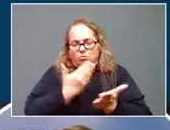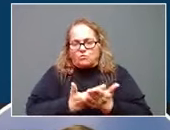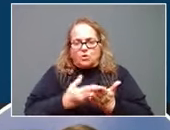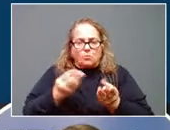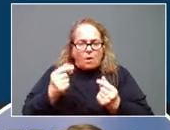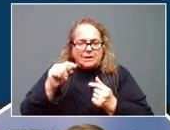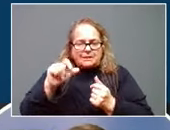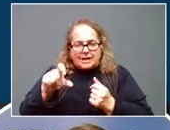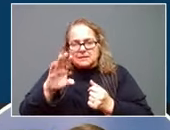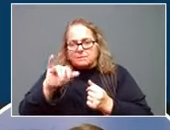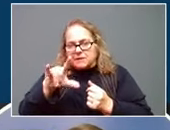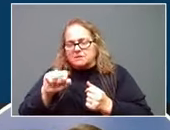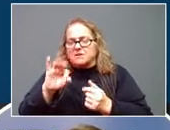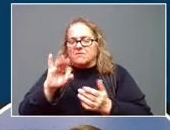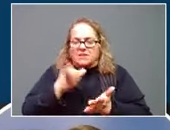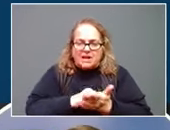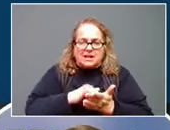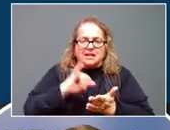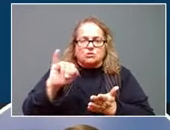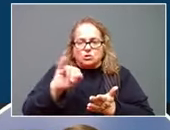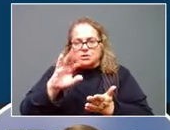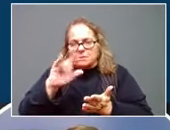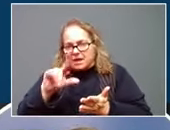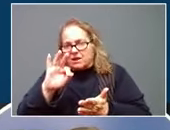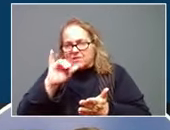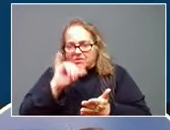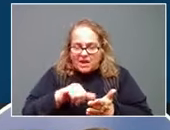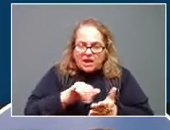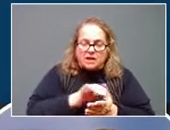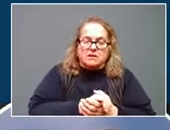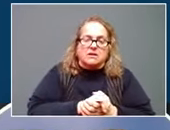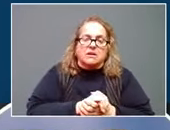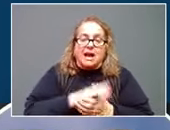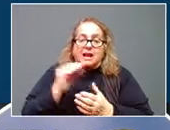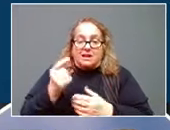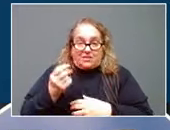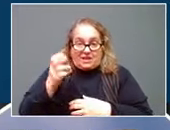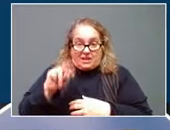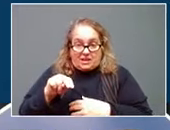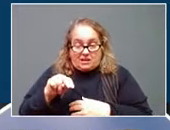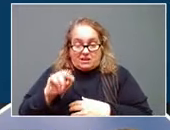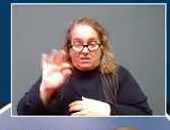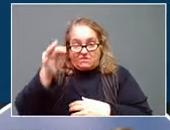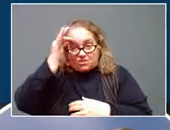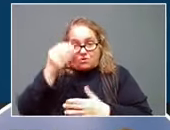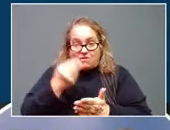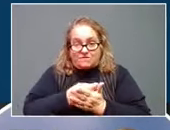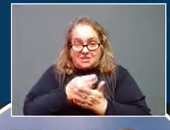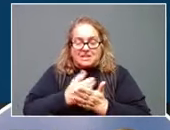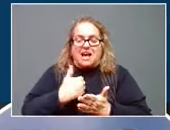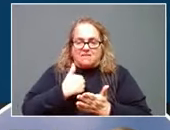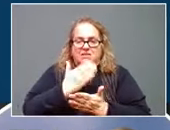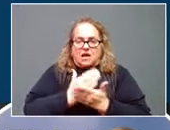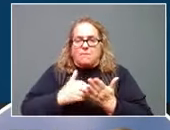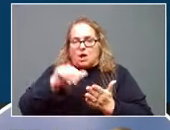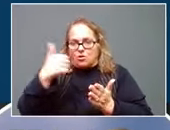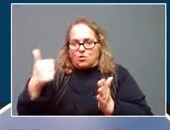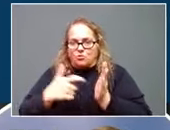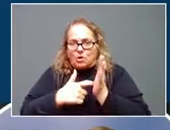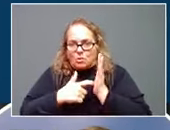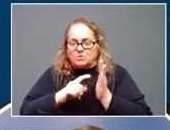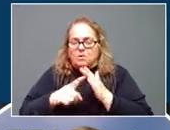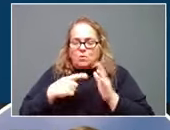it's that, insurance bill, if it's the other piece, and then the federal funds have some other requirements. But we look forward